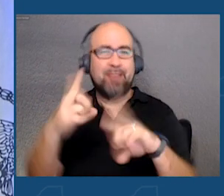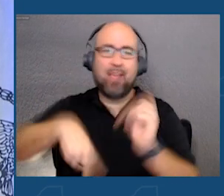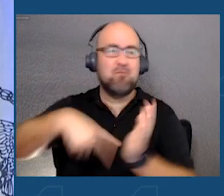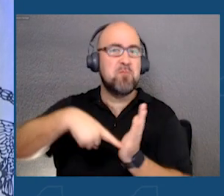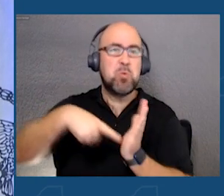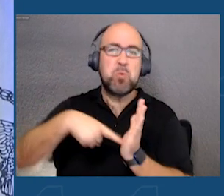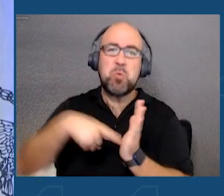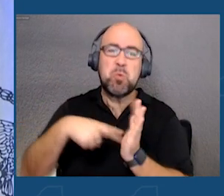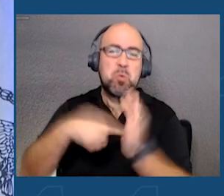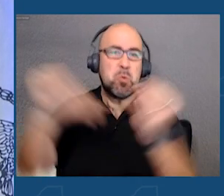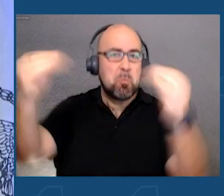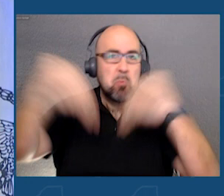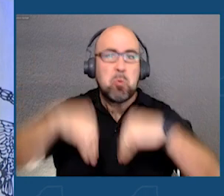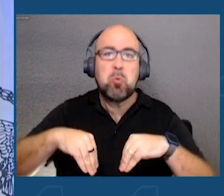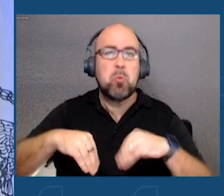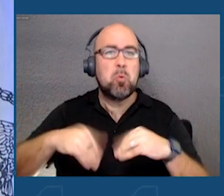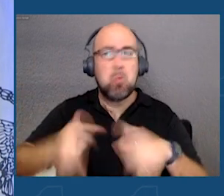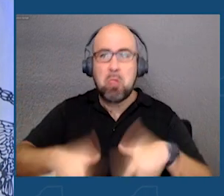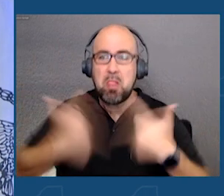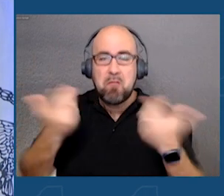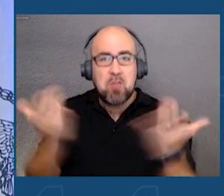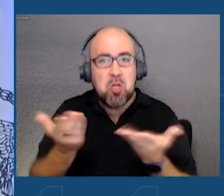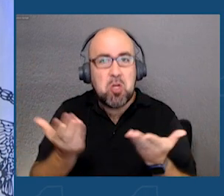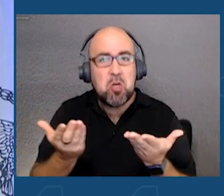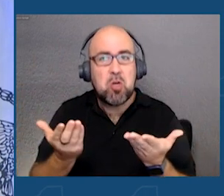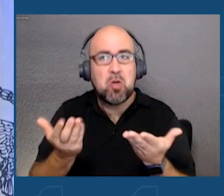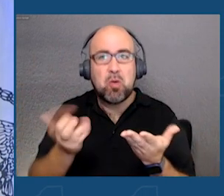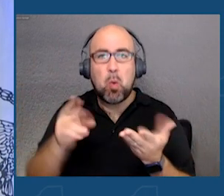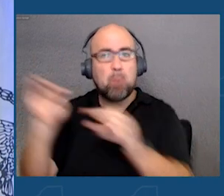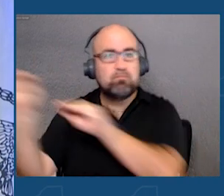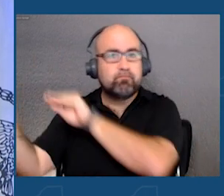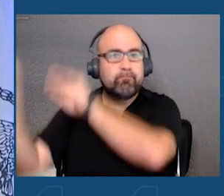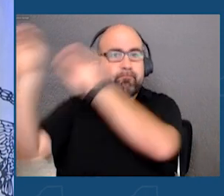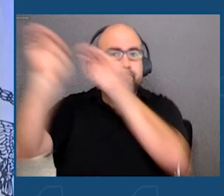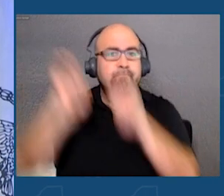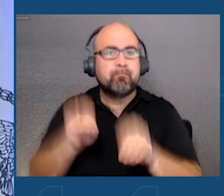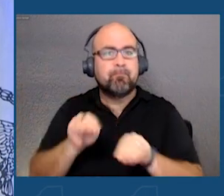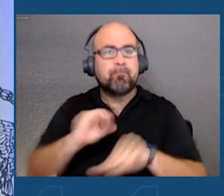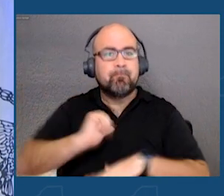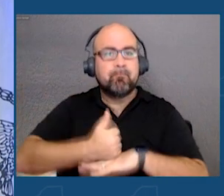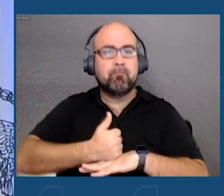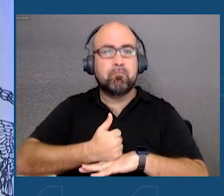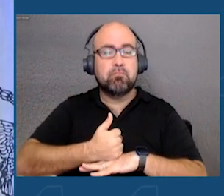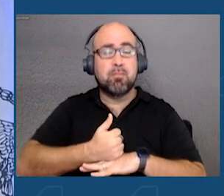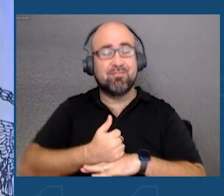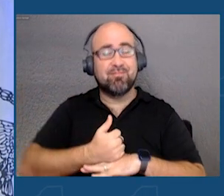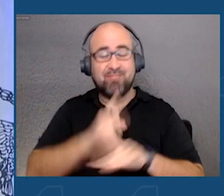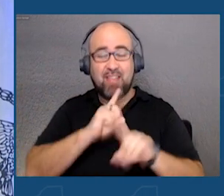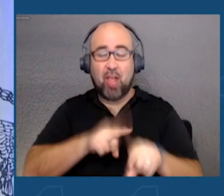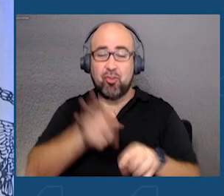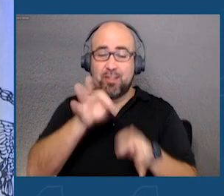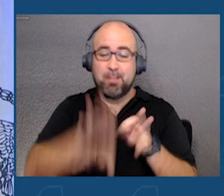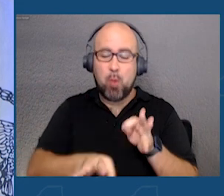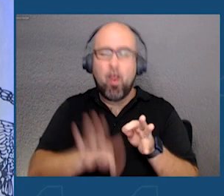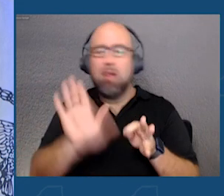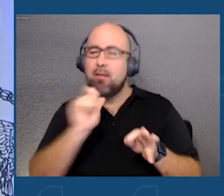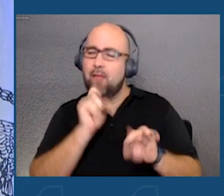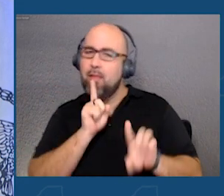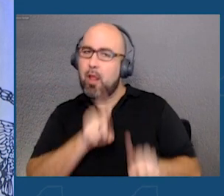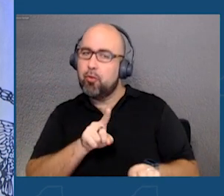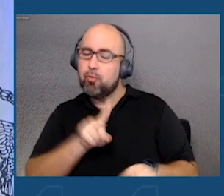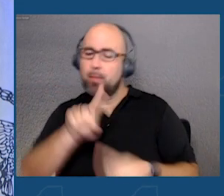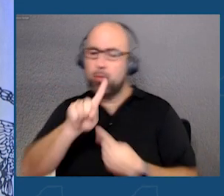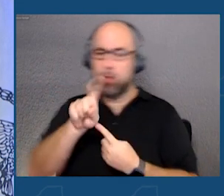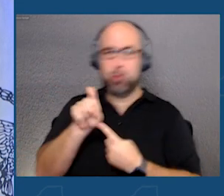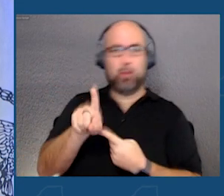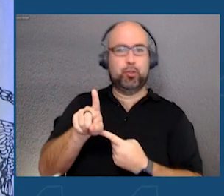here, to live here, or relocate here. And the answer is simple, not the answer. The question is,